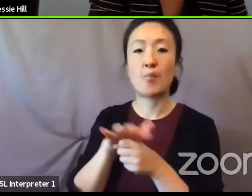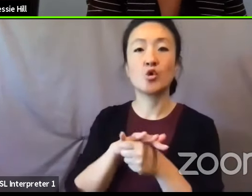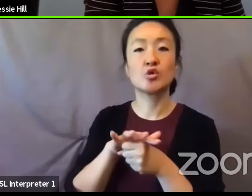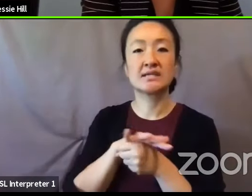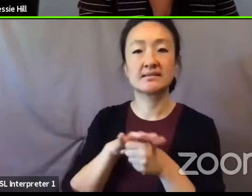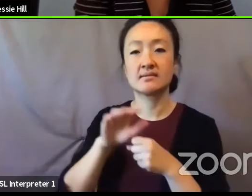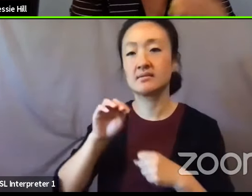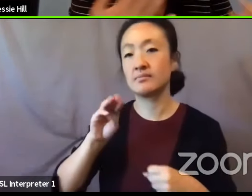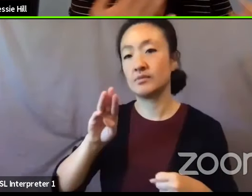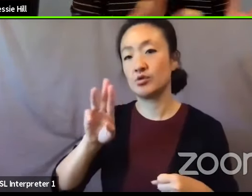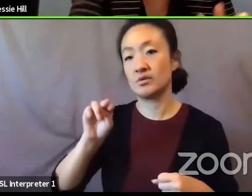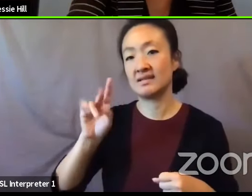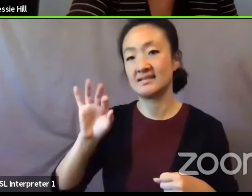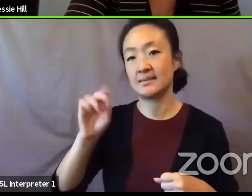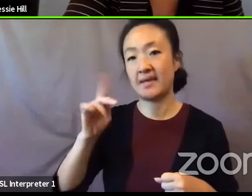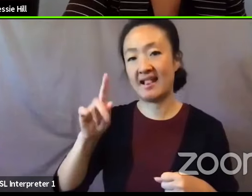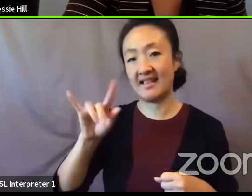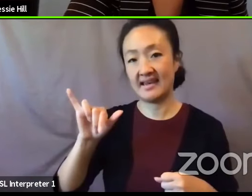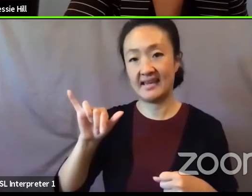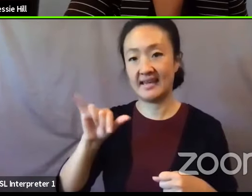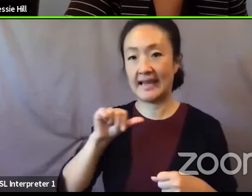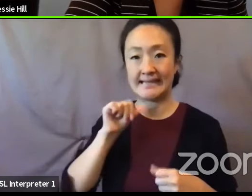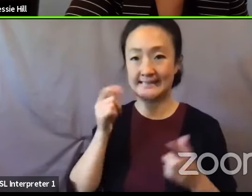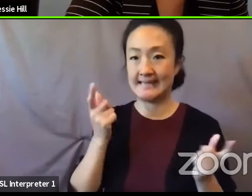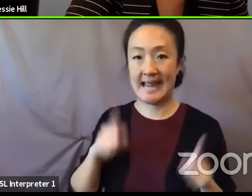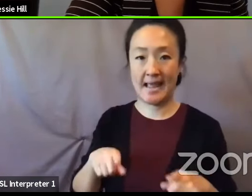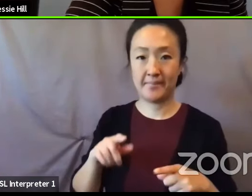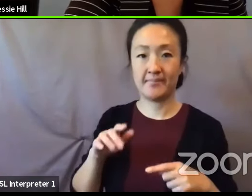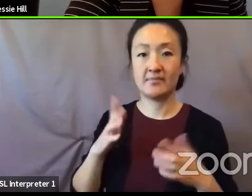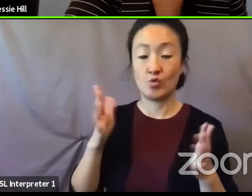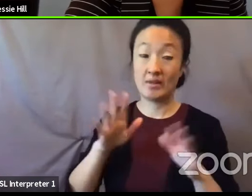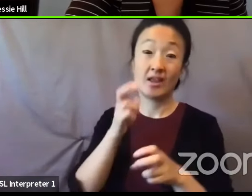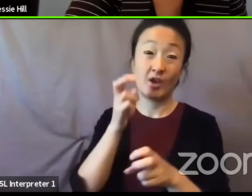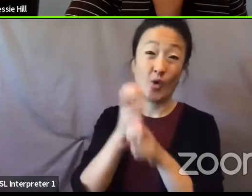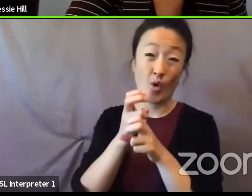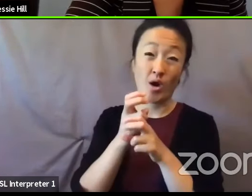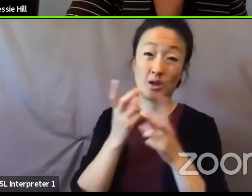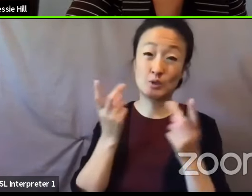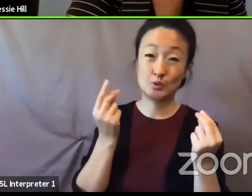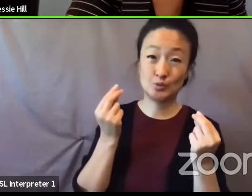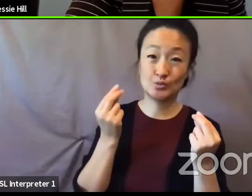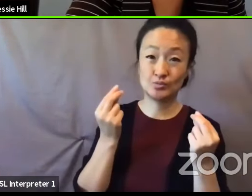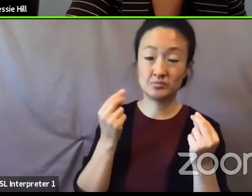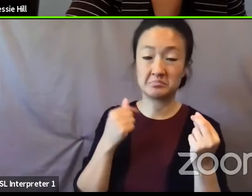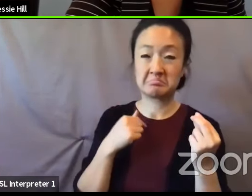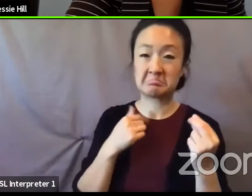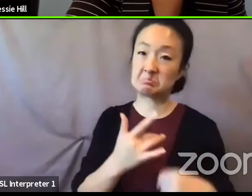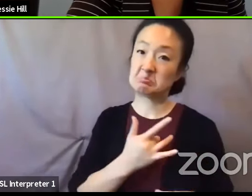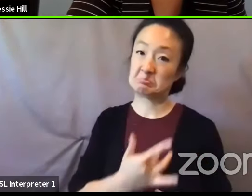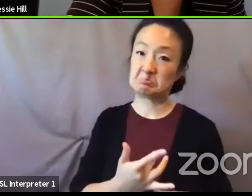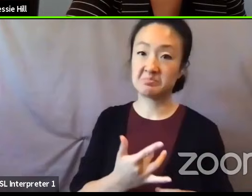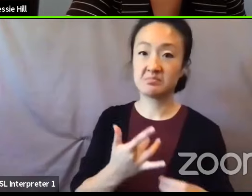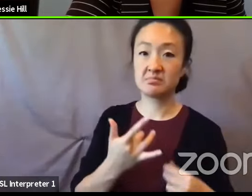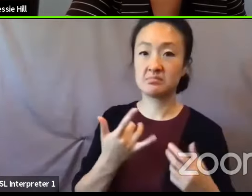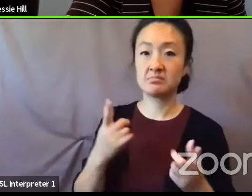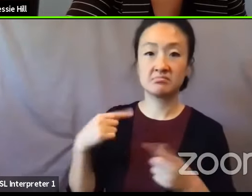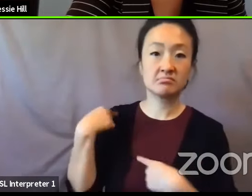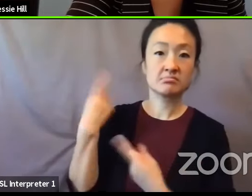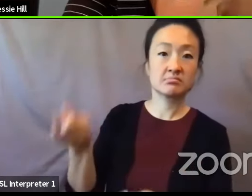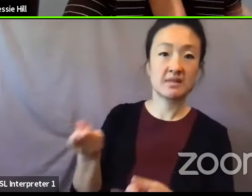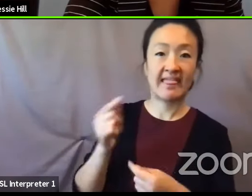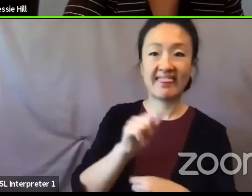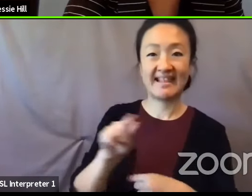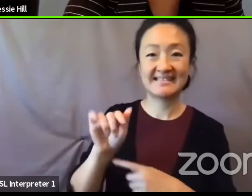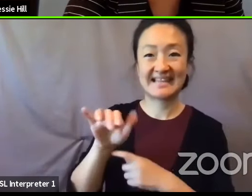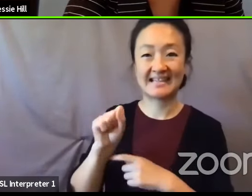when we have it. You know, these, or which is very hard to do, I guess, traditionally in these cases of police violence. And then